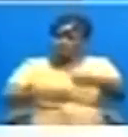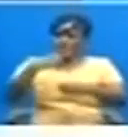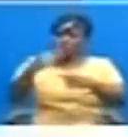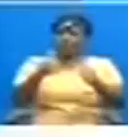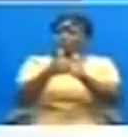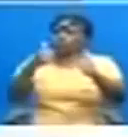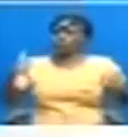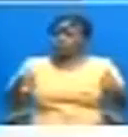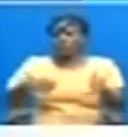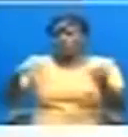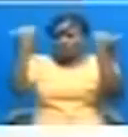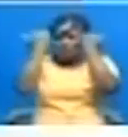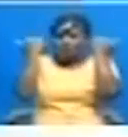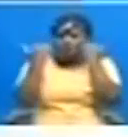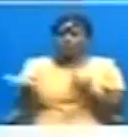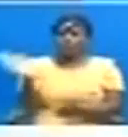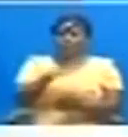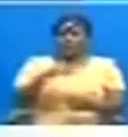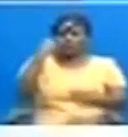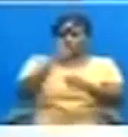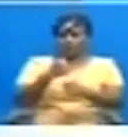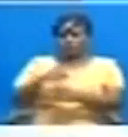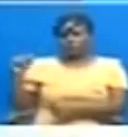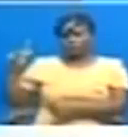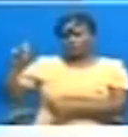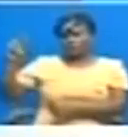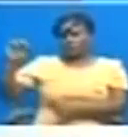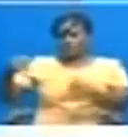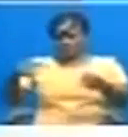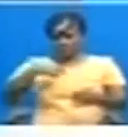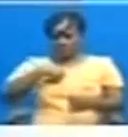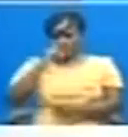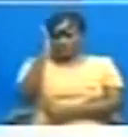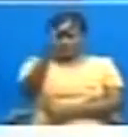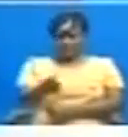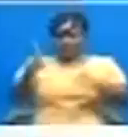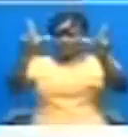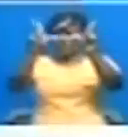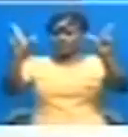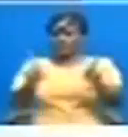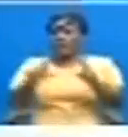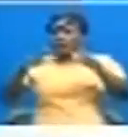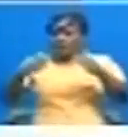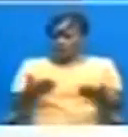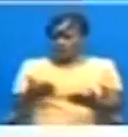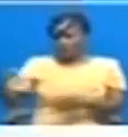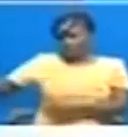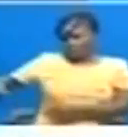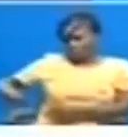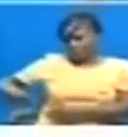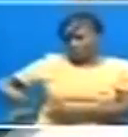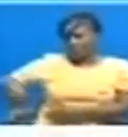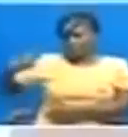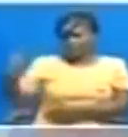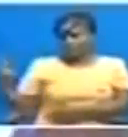defy the order by the courts to return to work? Tweet us at KTN News. You can tweet me directly at Linda Ogutu, or you can send a short message